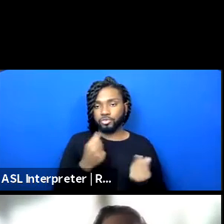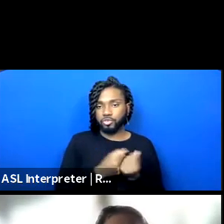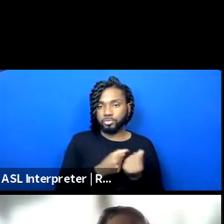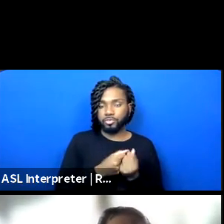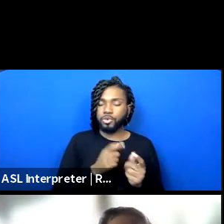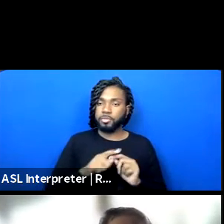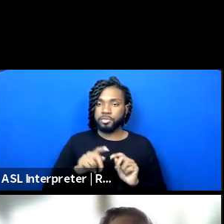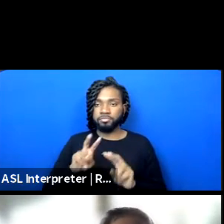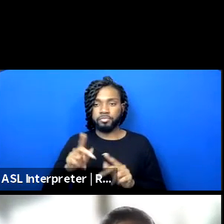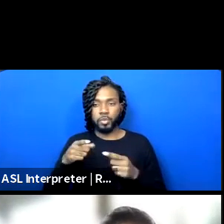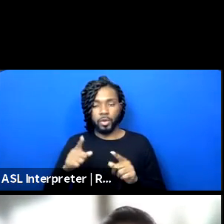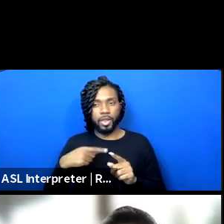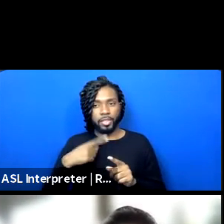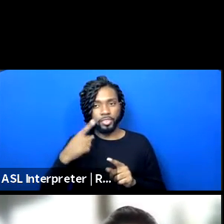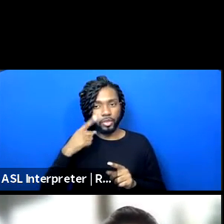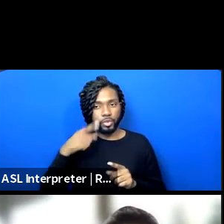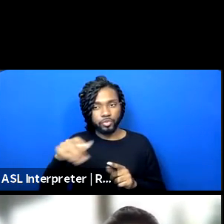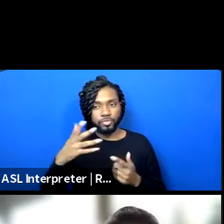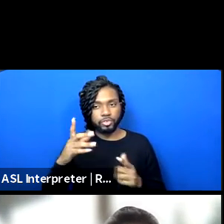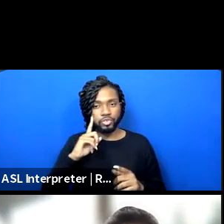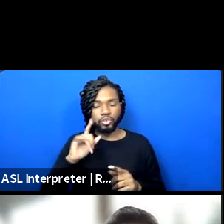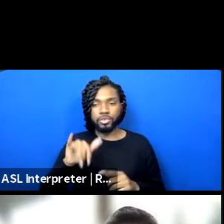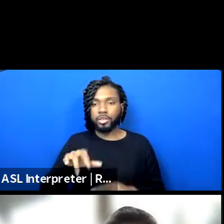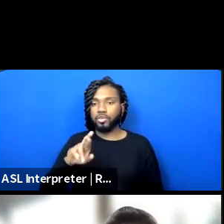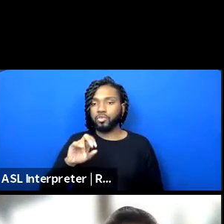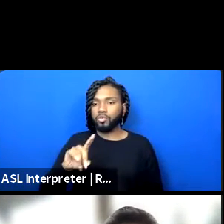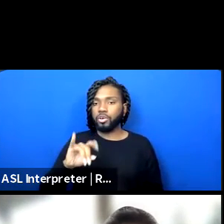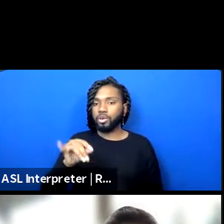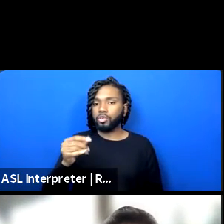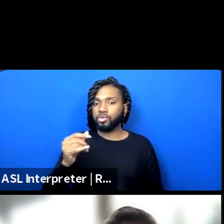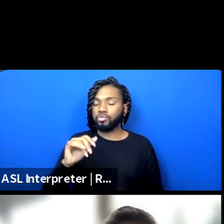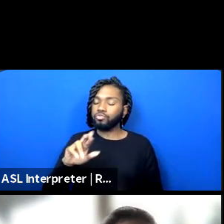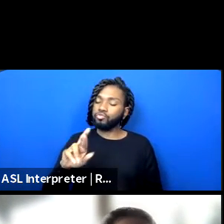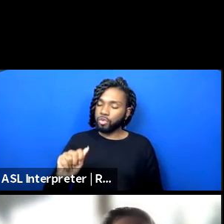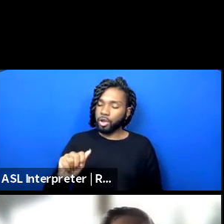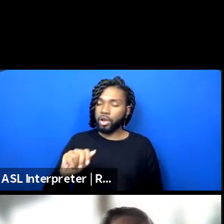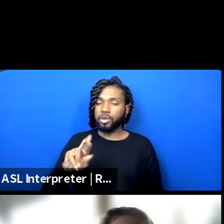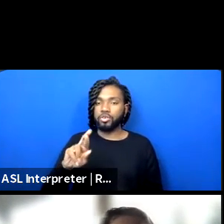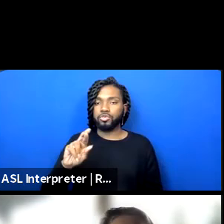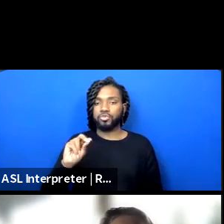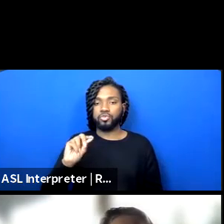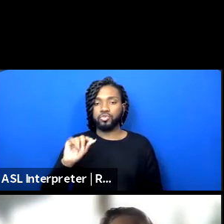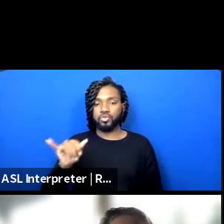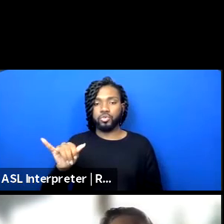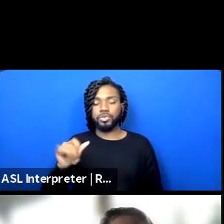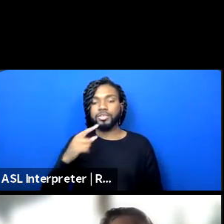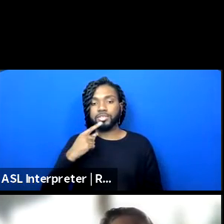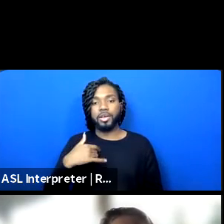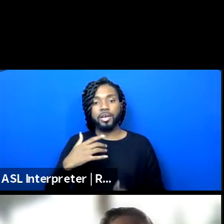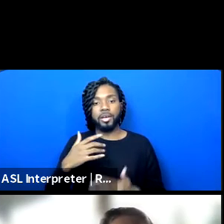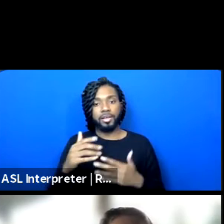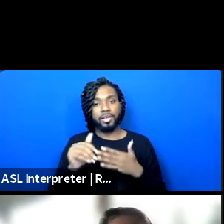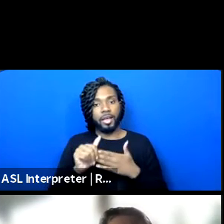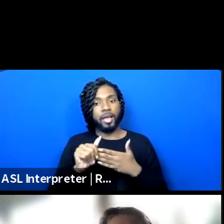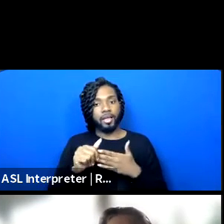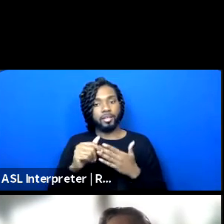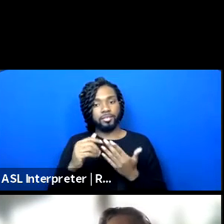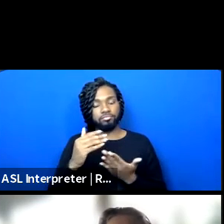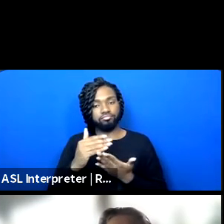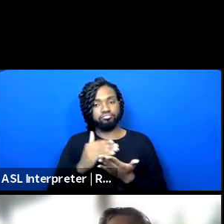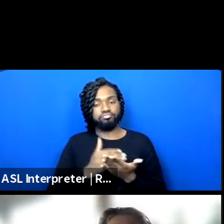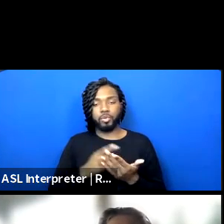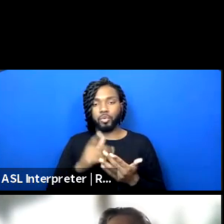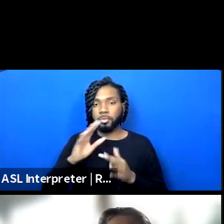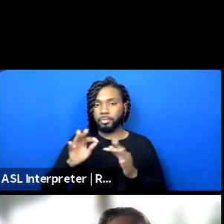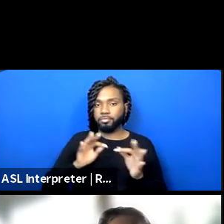tuned, as I think you all heard Rod Joy say earlier, guidelines will be posted for direct grants from the NEA in June. So